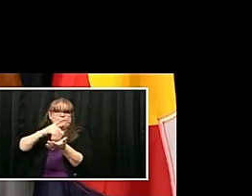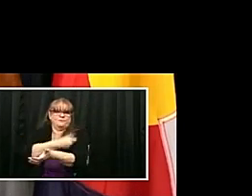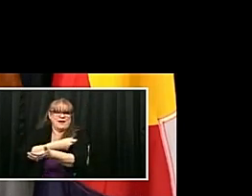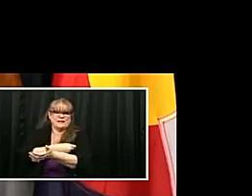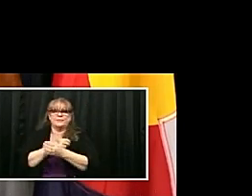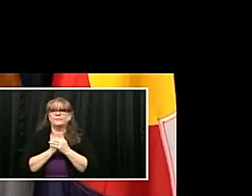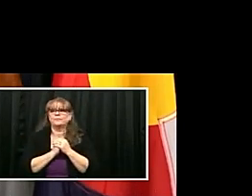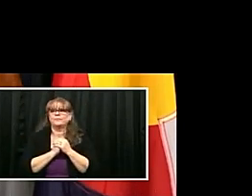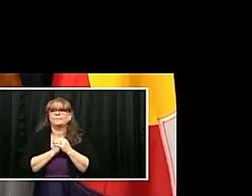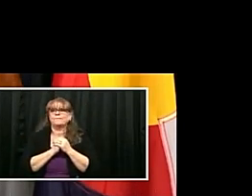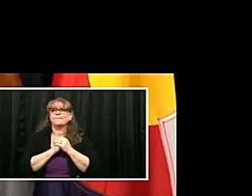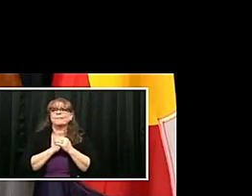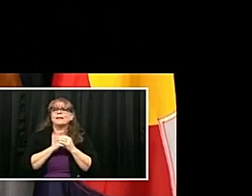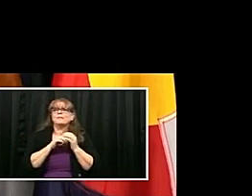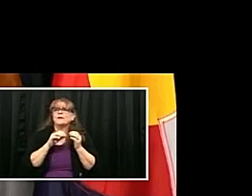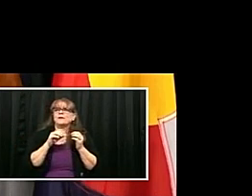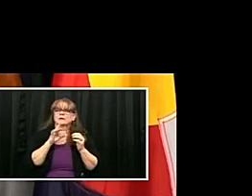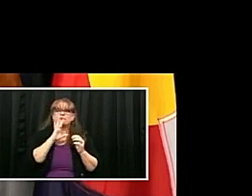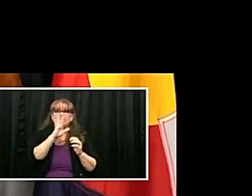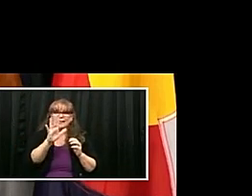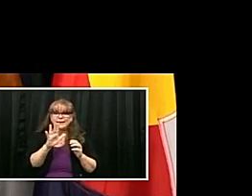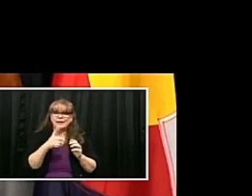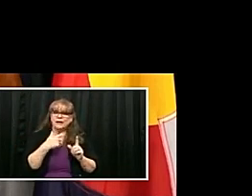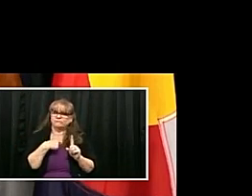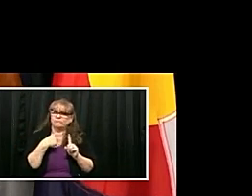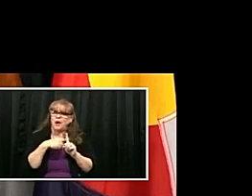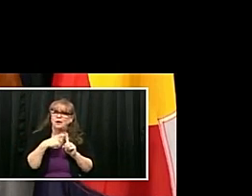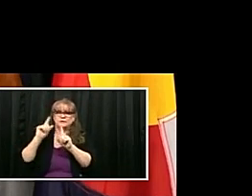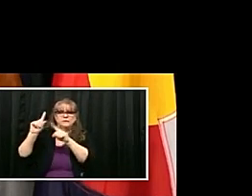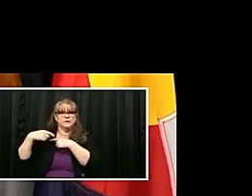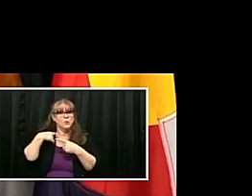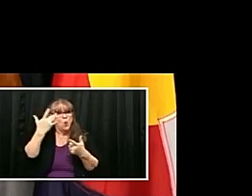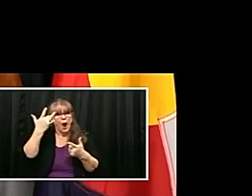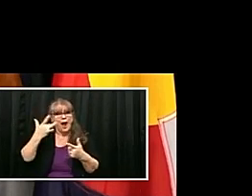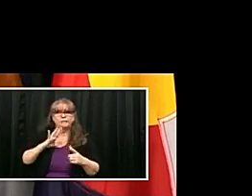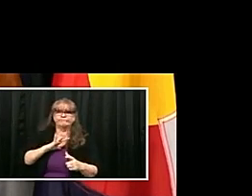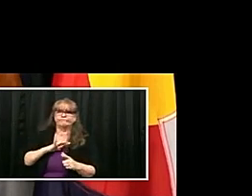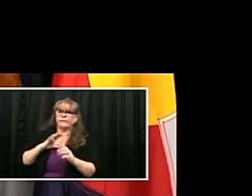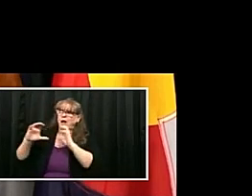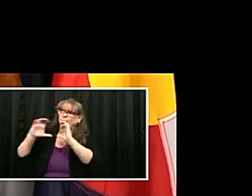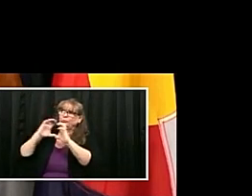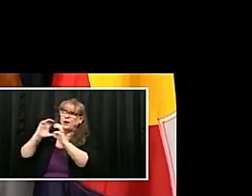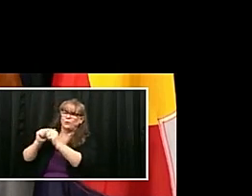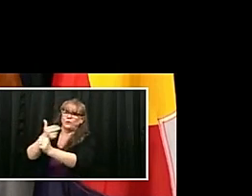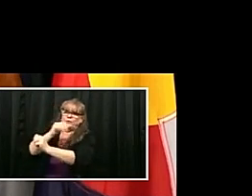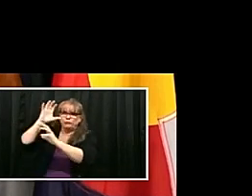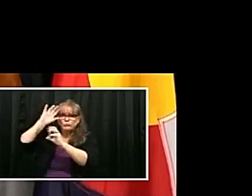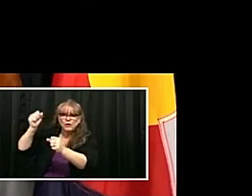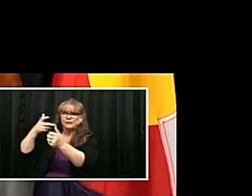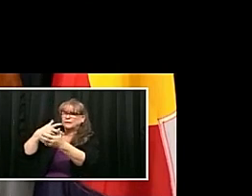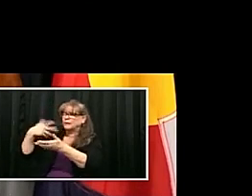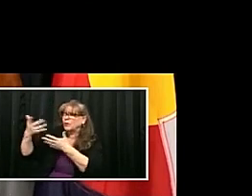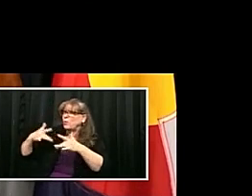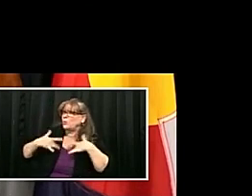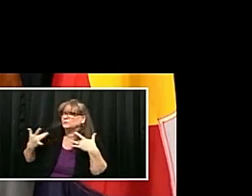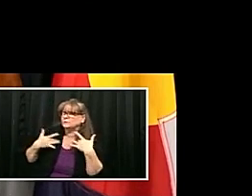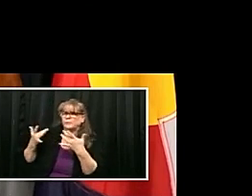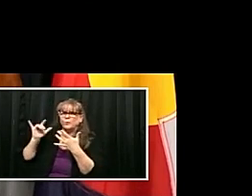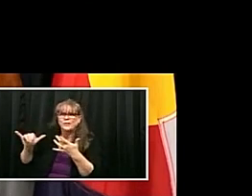administration and their COVID team on the future flow of vaccinations, but there's nothing that we can take to the bank yet. I have a call with NGA, National